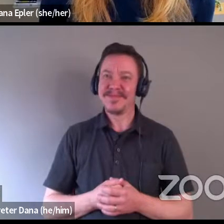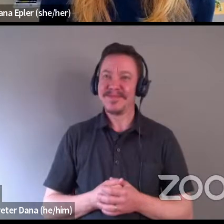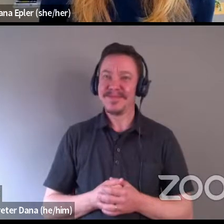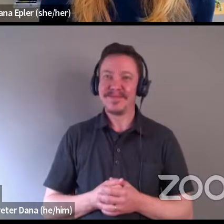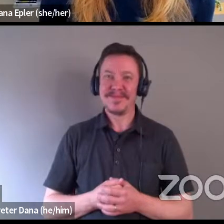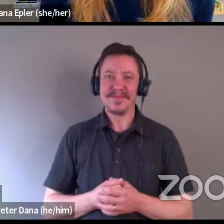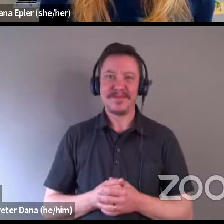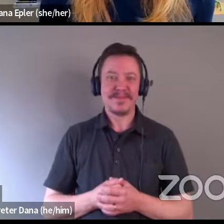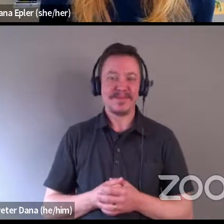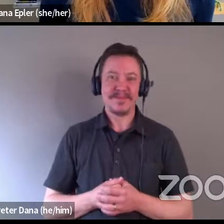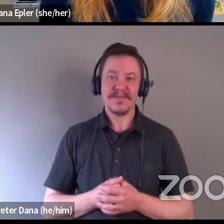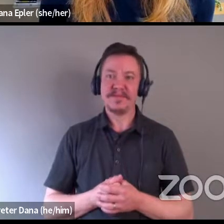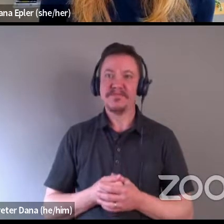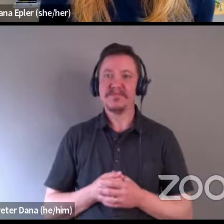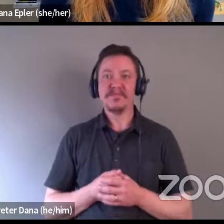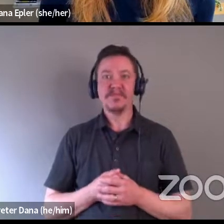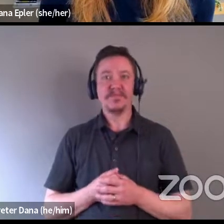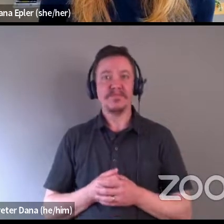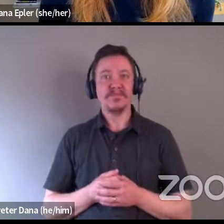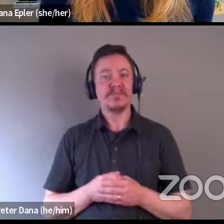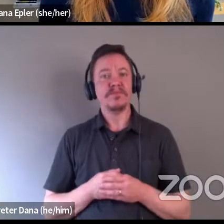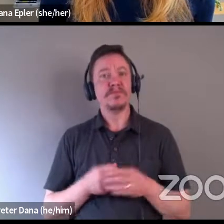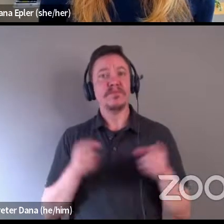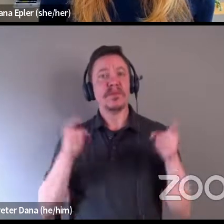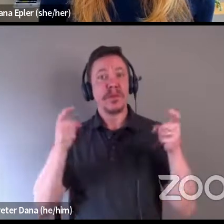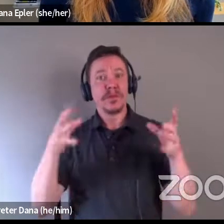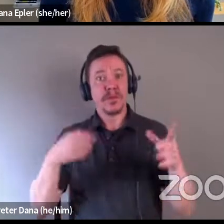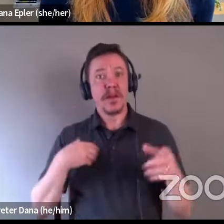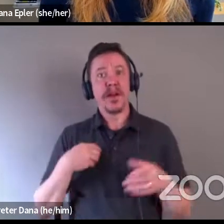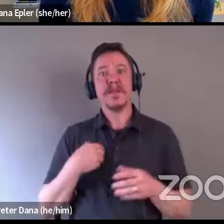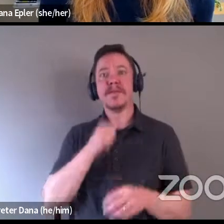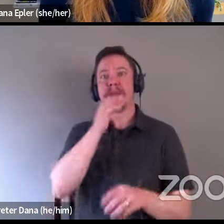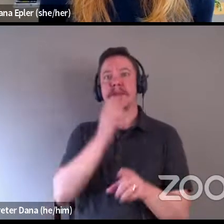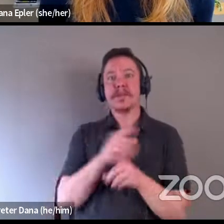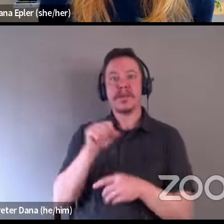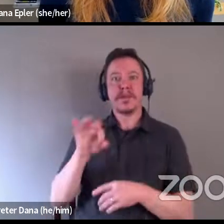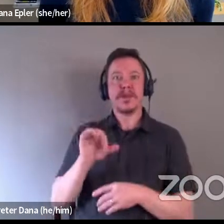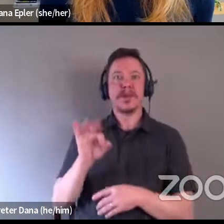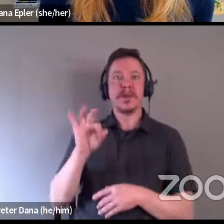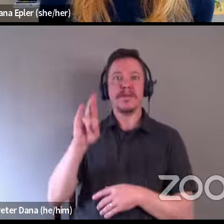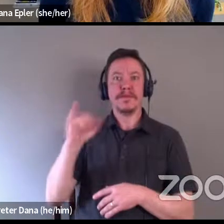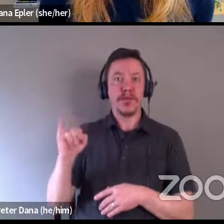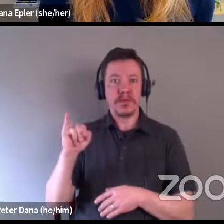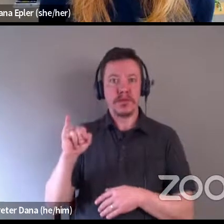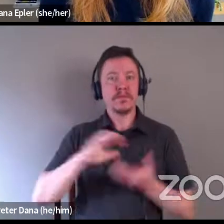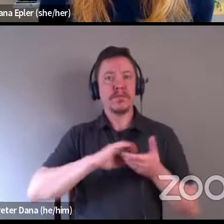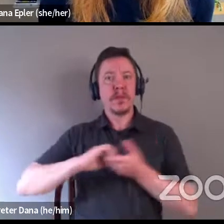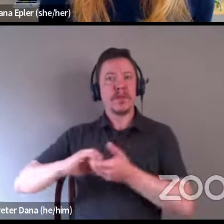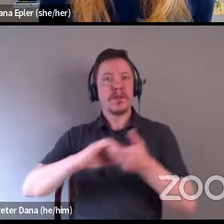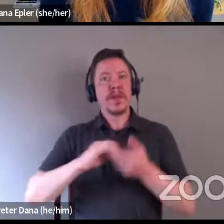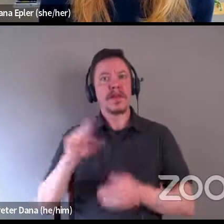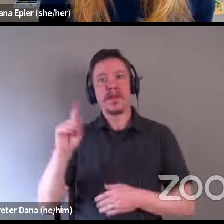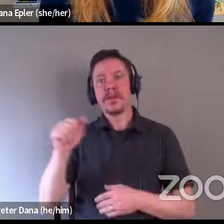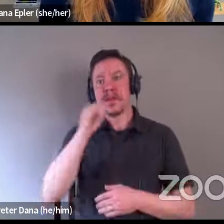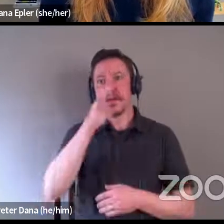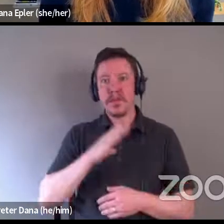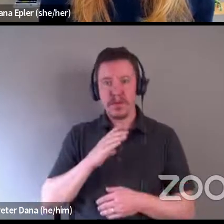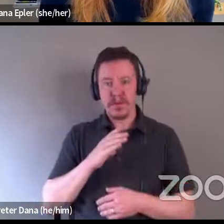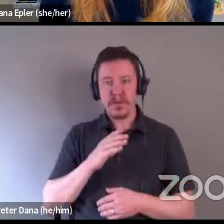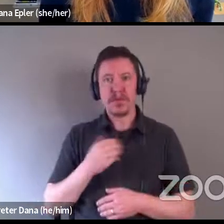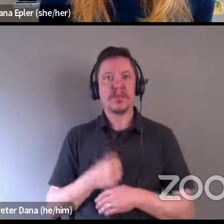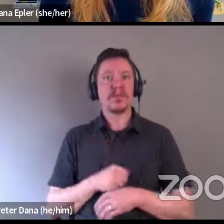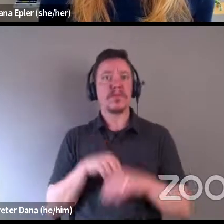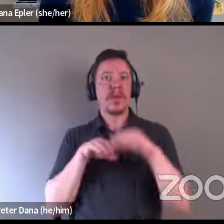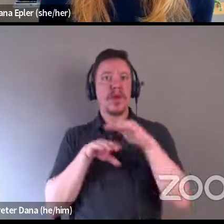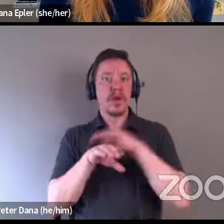director not just of Sisters of Frida, which is a collective of disabled women cultural access, which